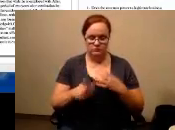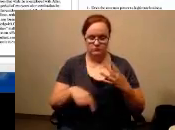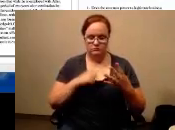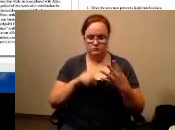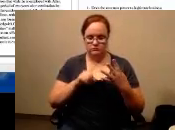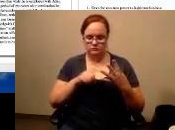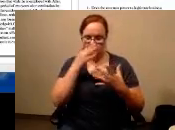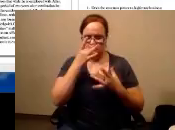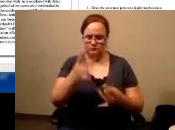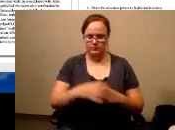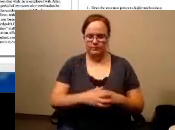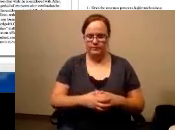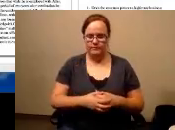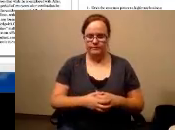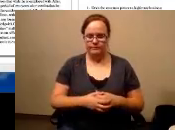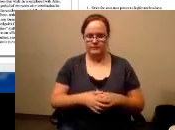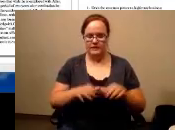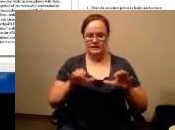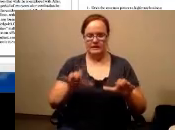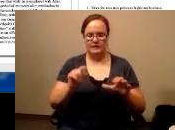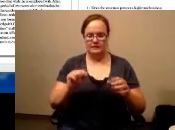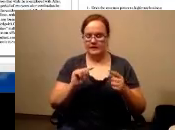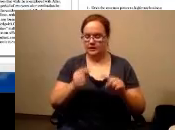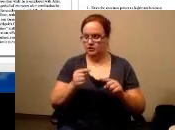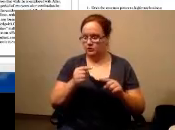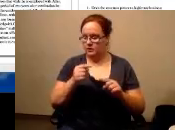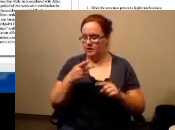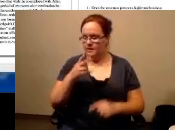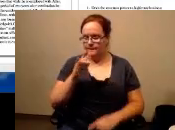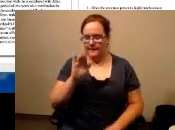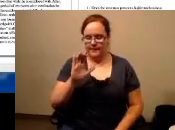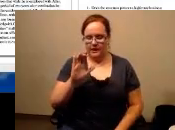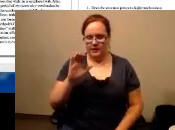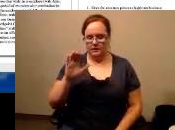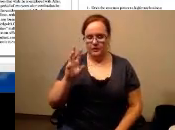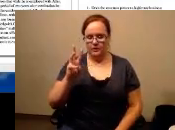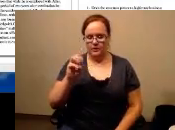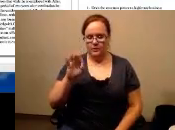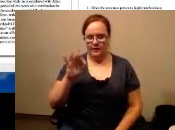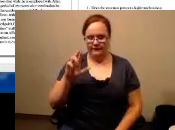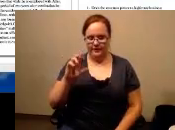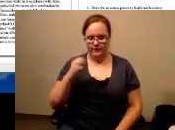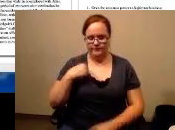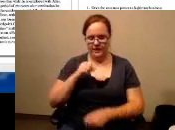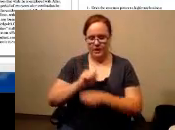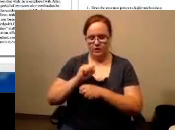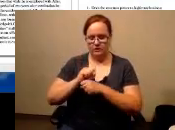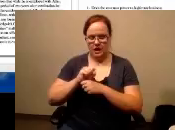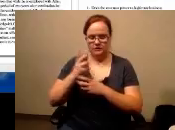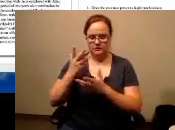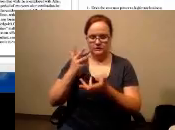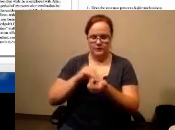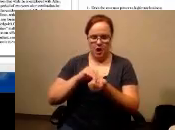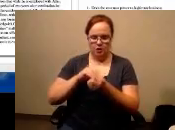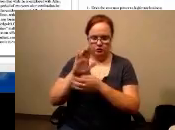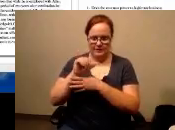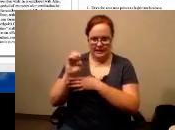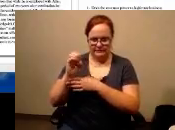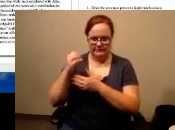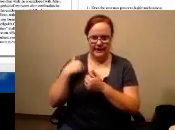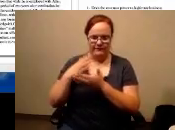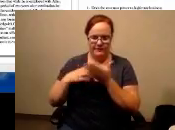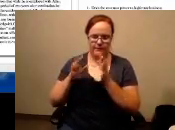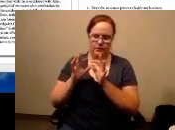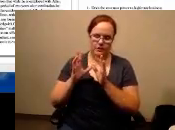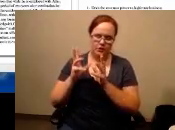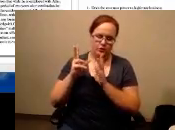interesting. Does it injure the public welfare? I worked on some doctor cases, and we have some that are reported you can read